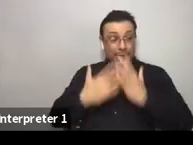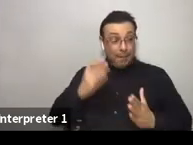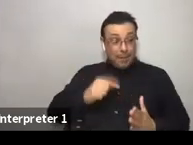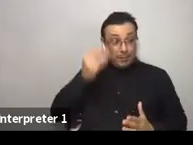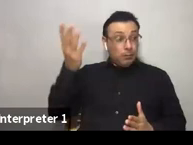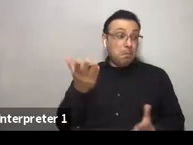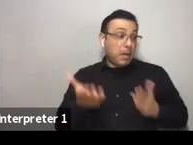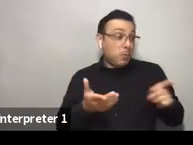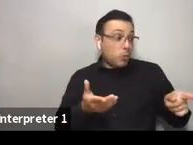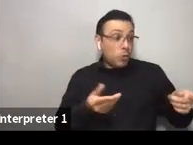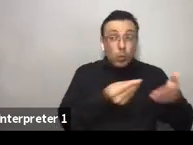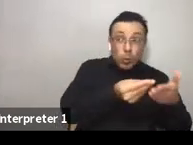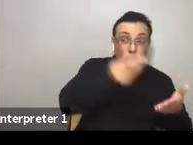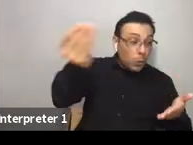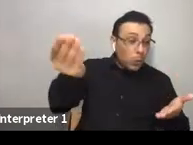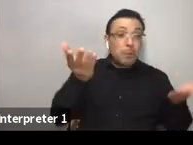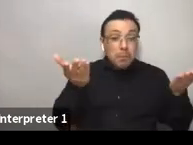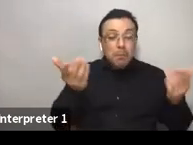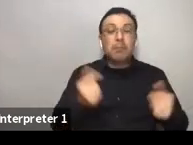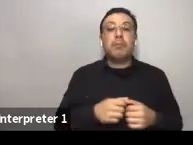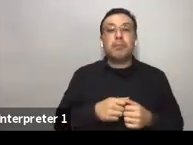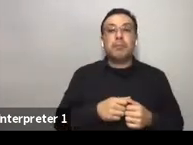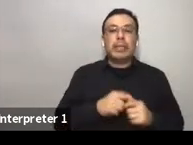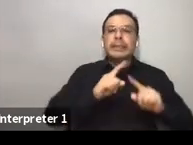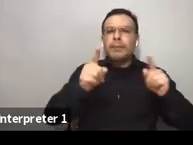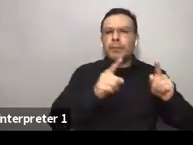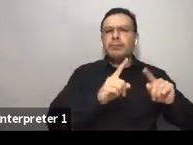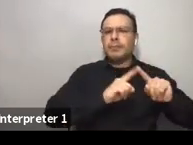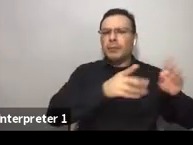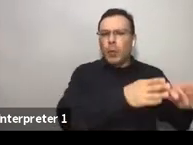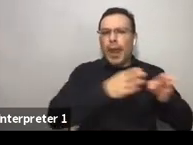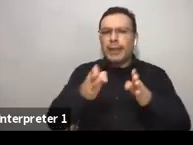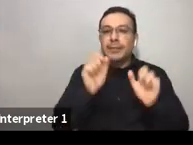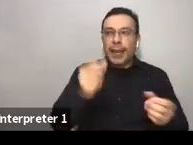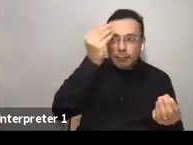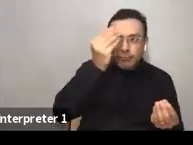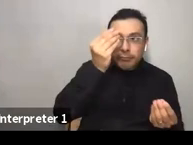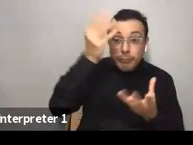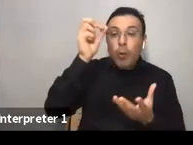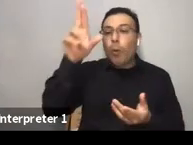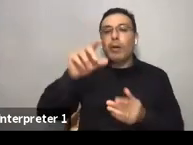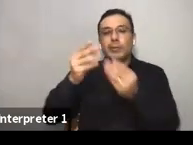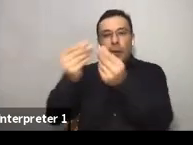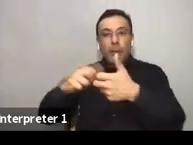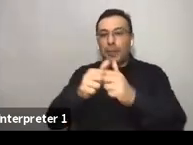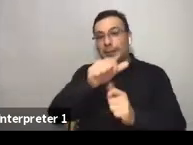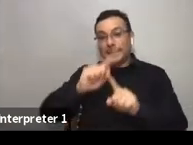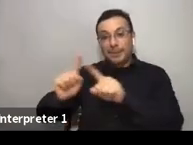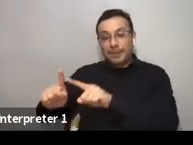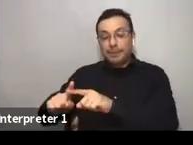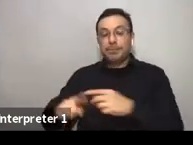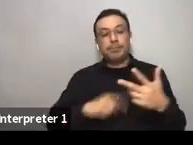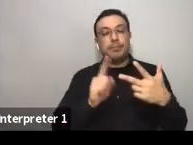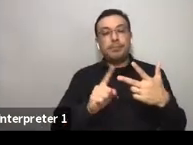It means they had a chance to consider the pros and cons of sharing the information. It means they know what information